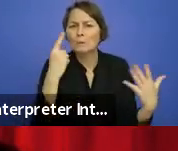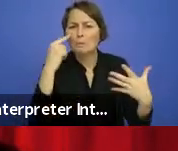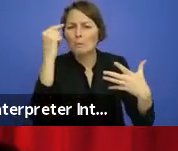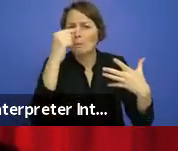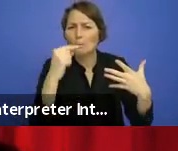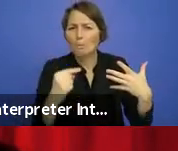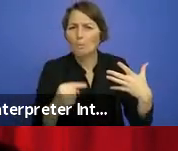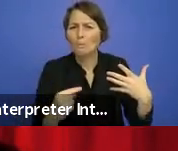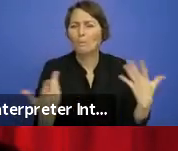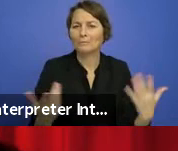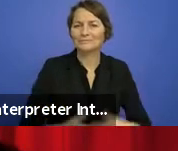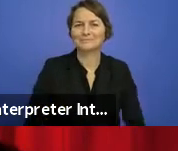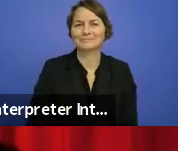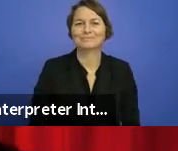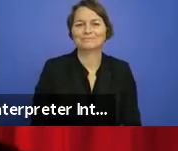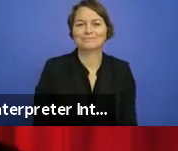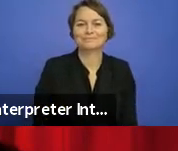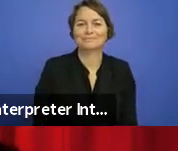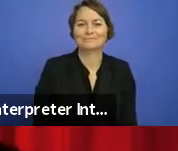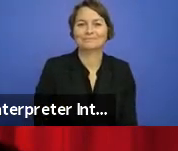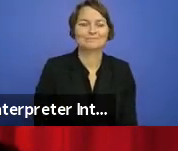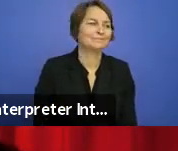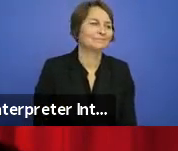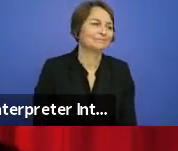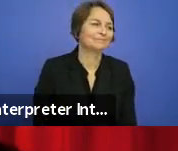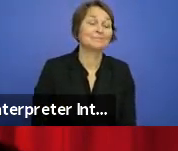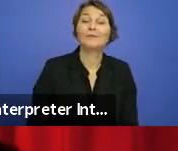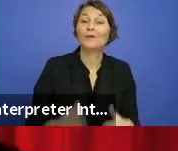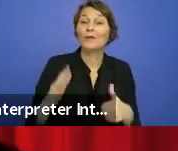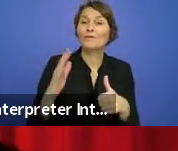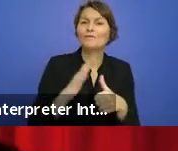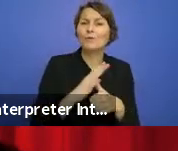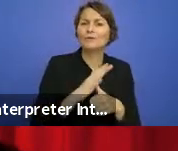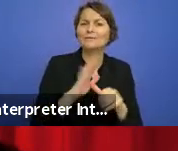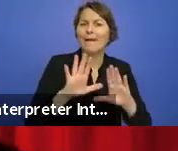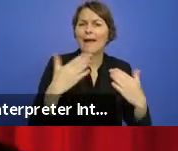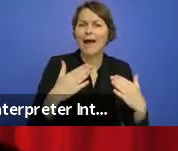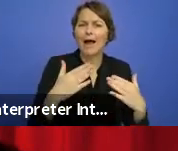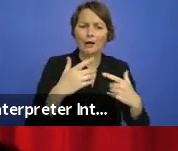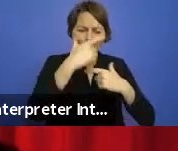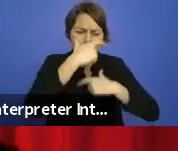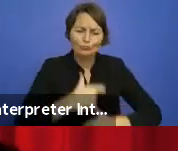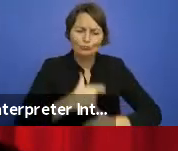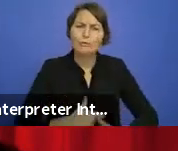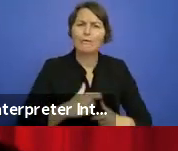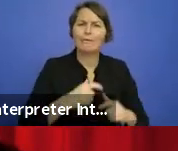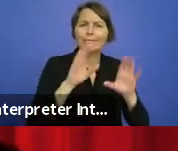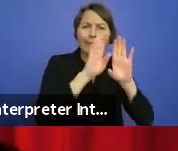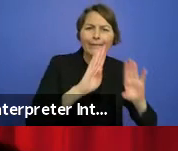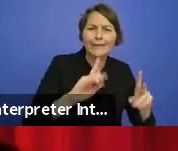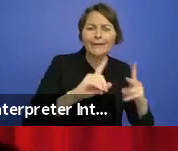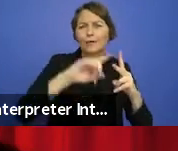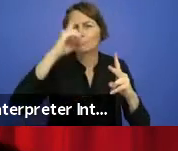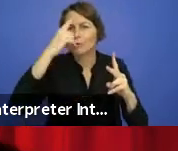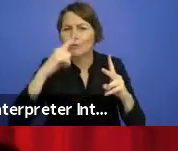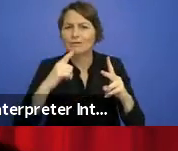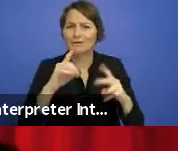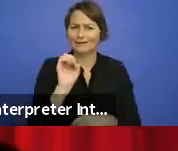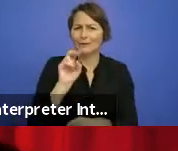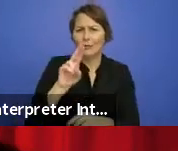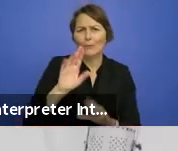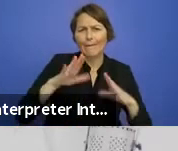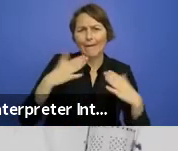this study, to start with the profile and the role of theatre and theatre sector in the EU. If you can move on to the